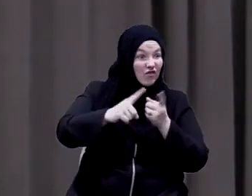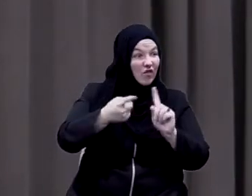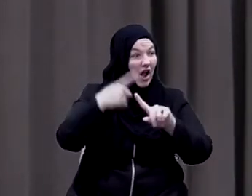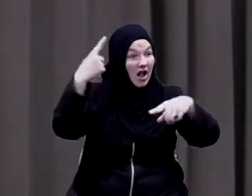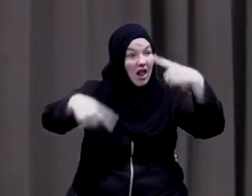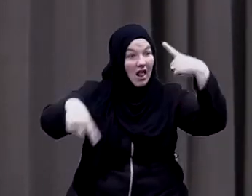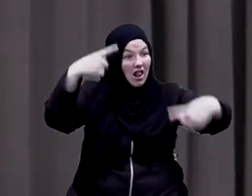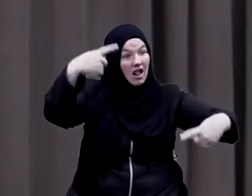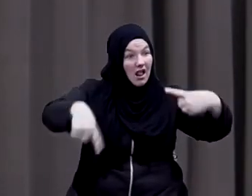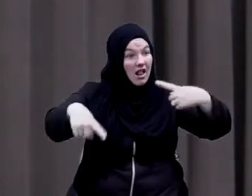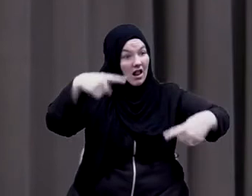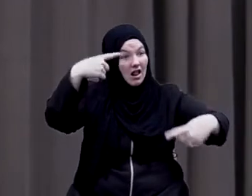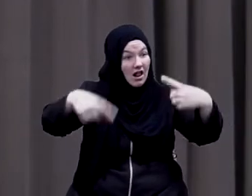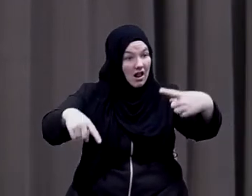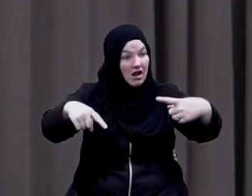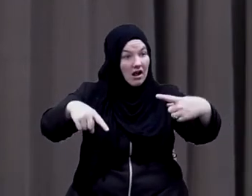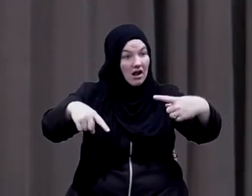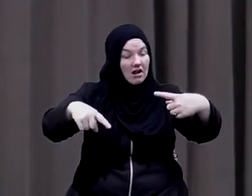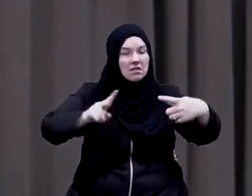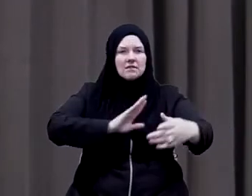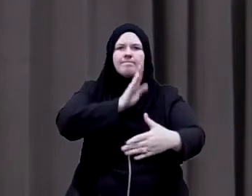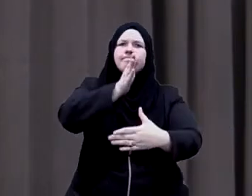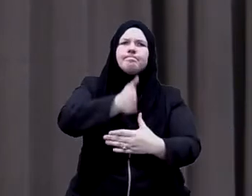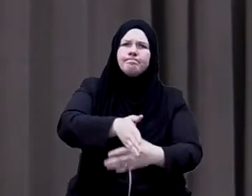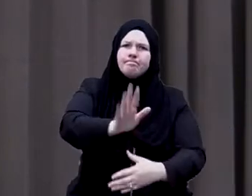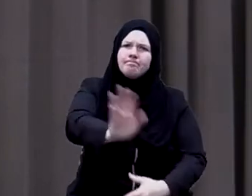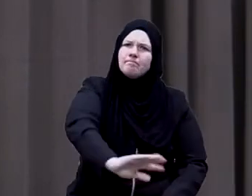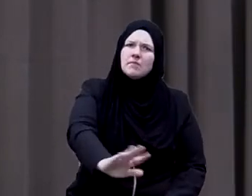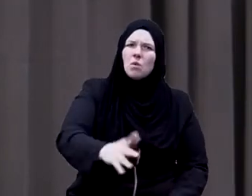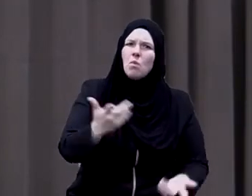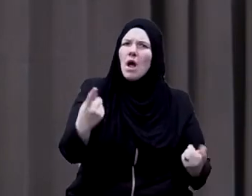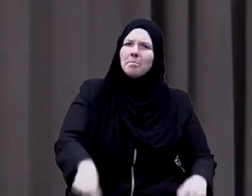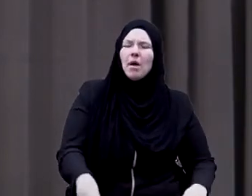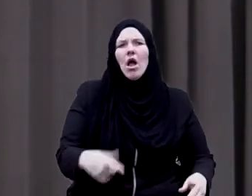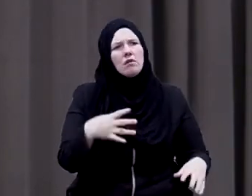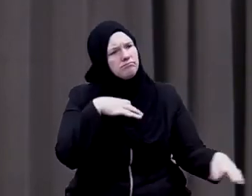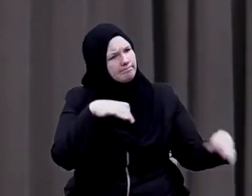they are not firecrackers, they are peacemakers.